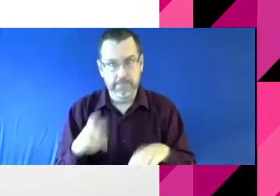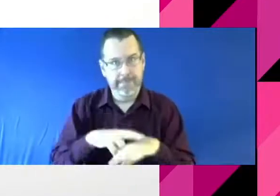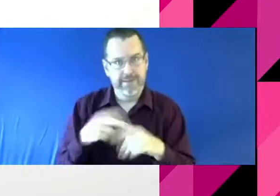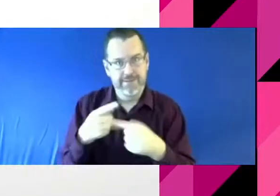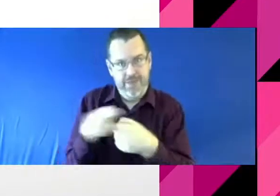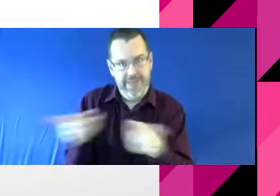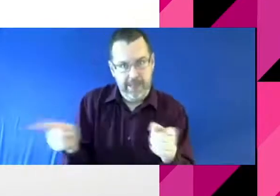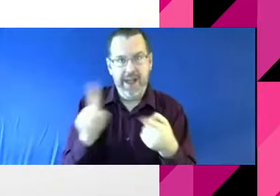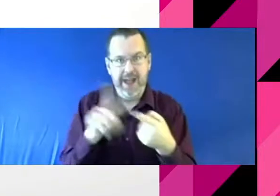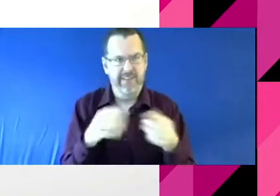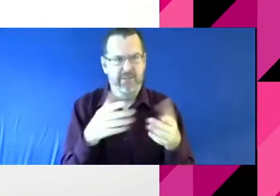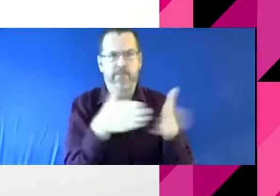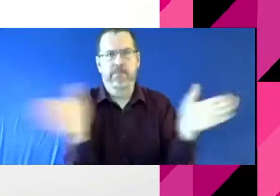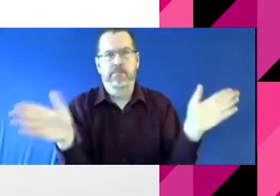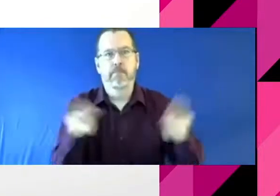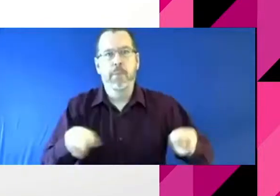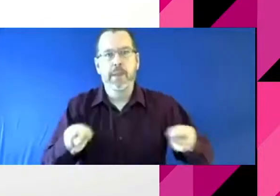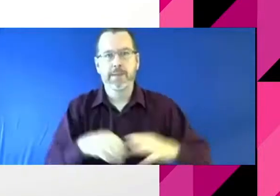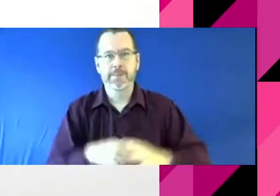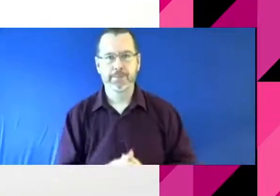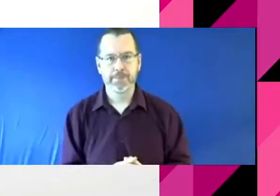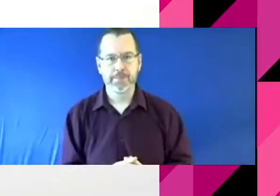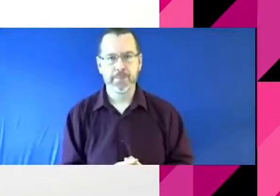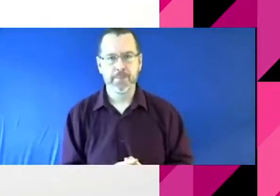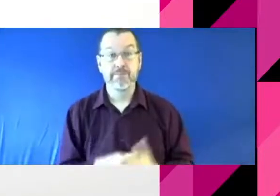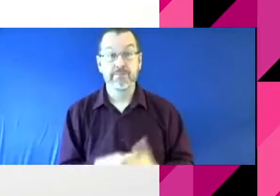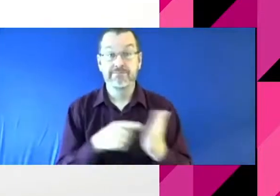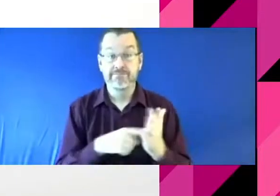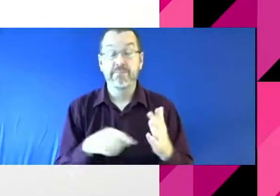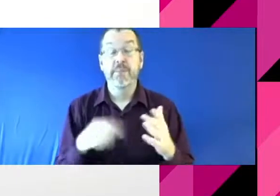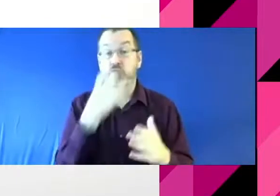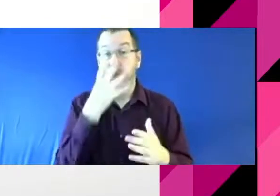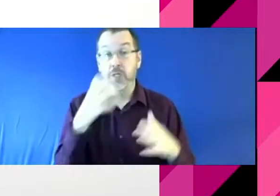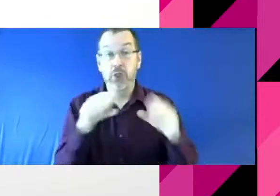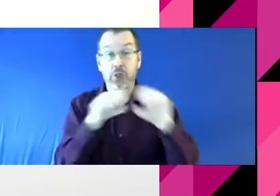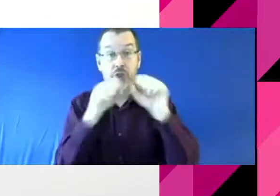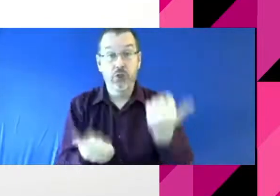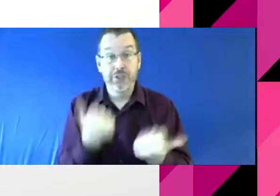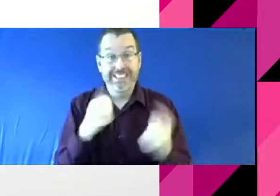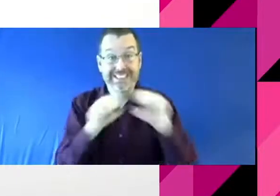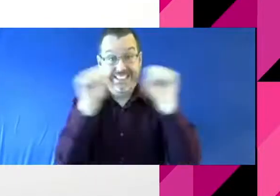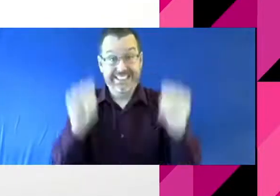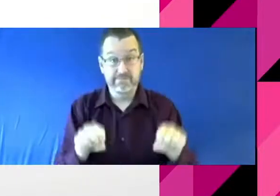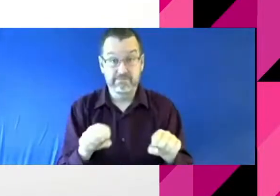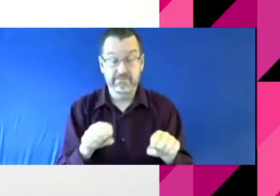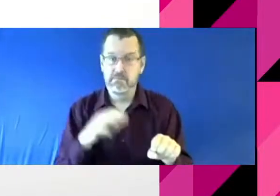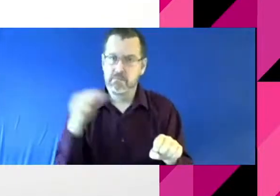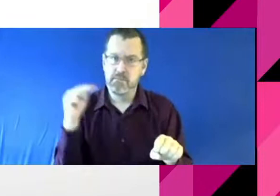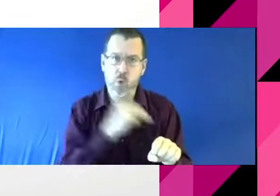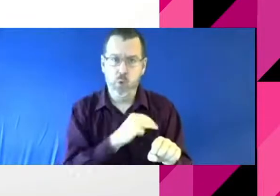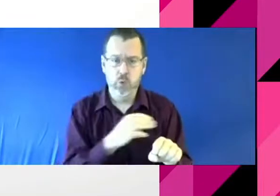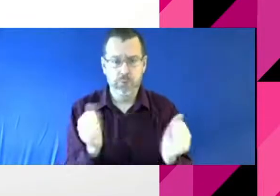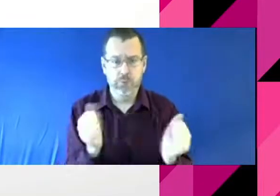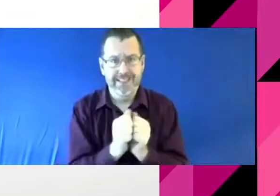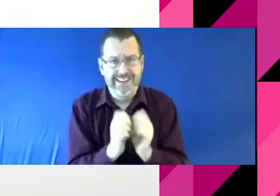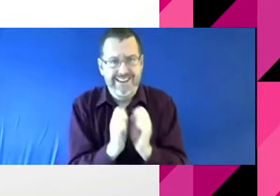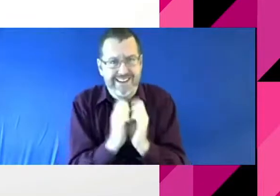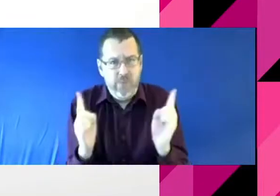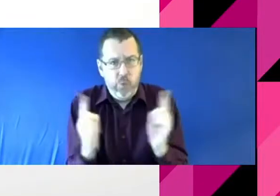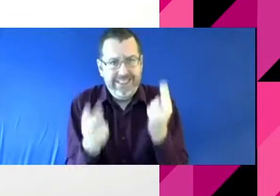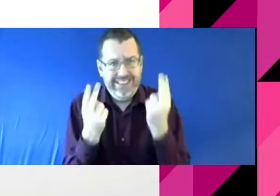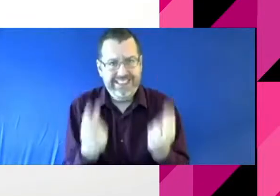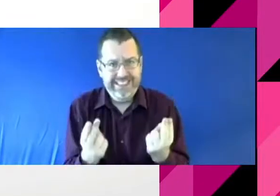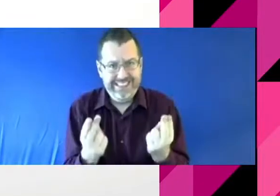public more widely. A cohesive, joined-up criminal justice system is critical to meeting the needs of all persons in or at the edge of the